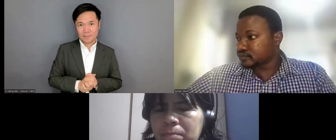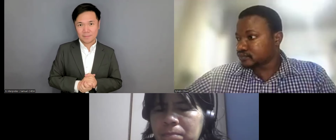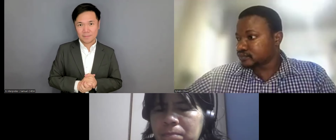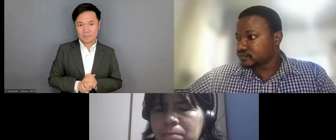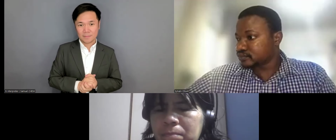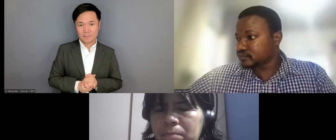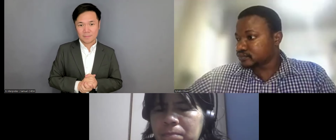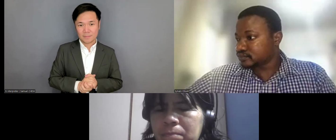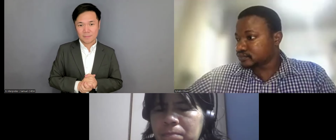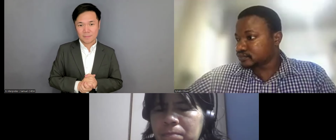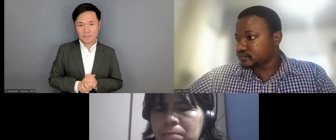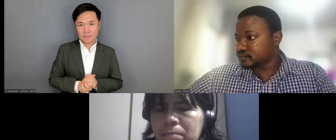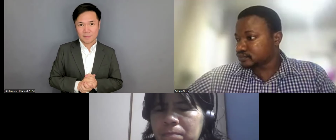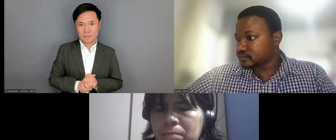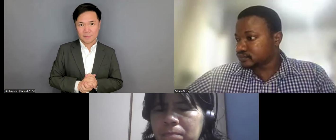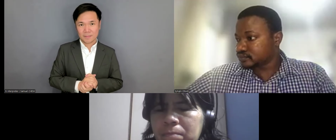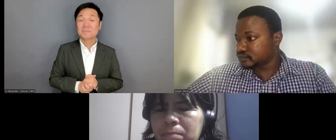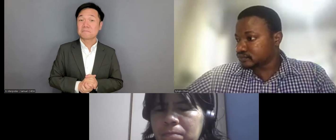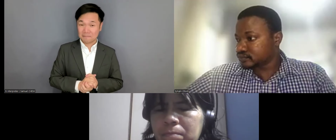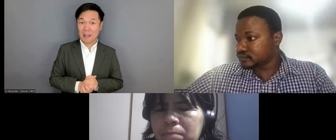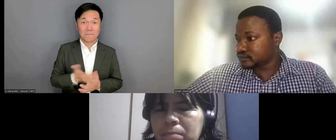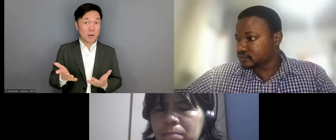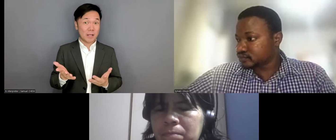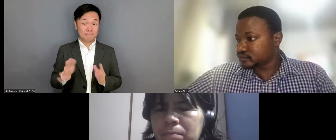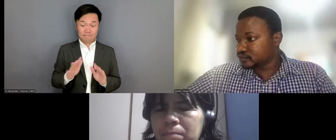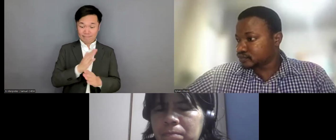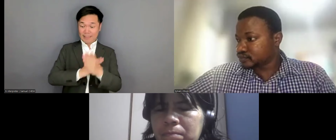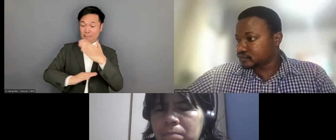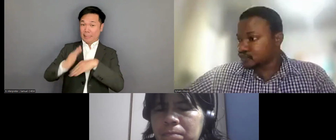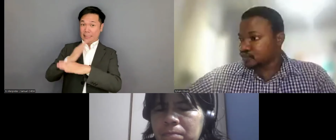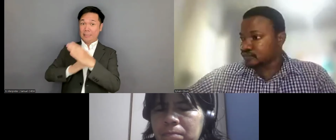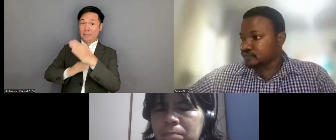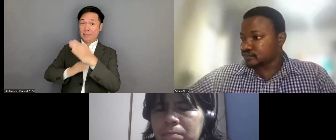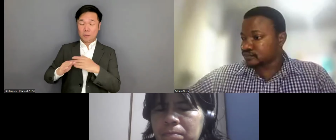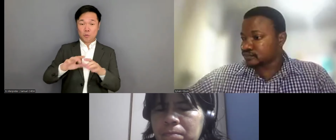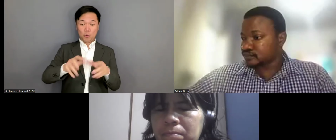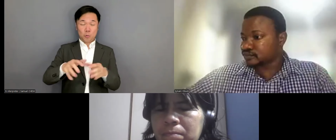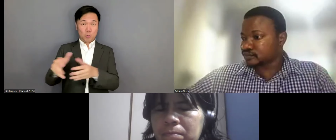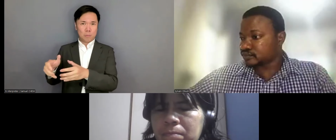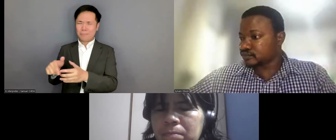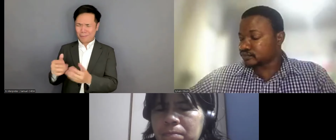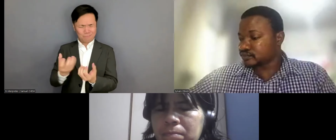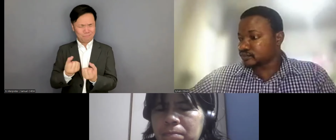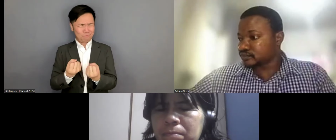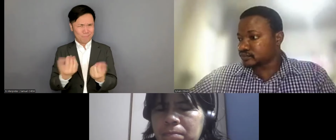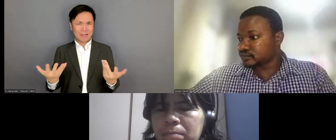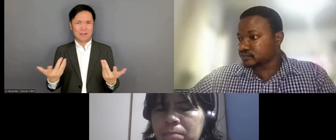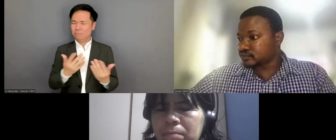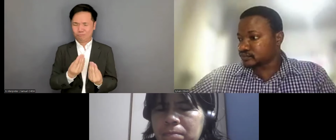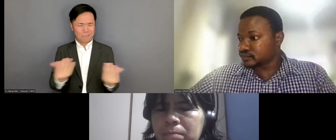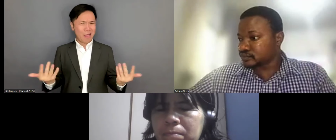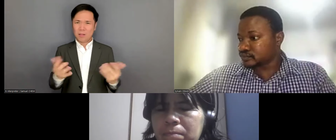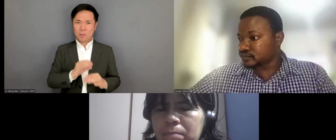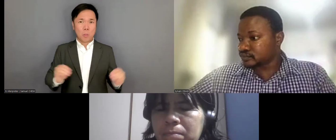field of disability, there's few youths which are employed. So those are